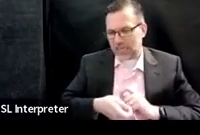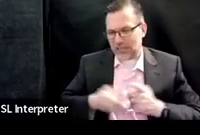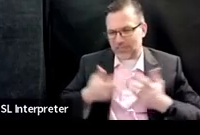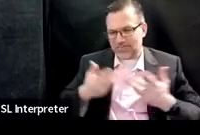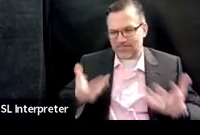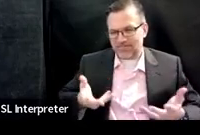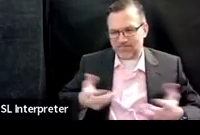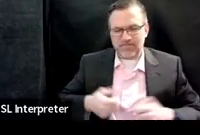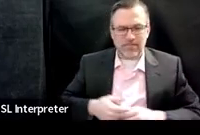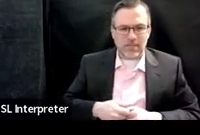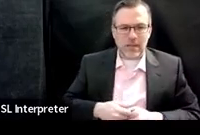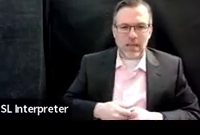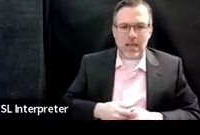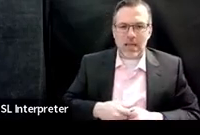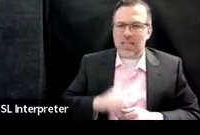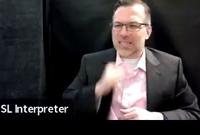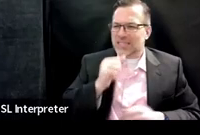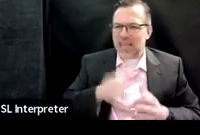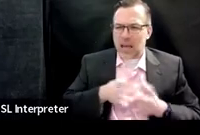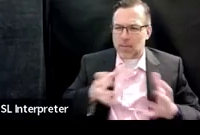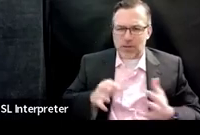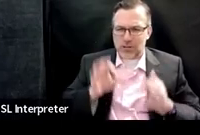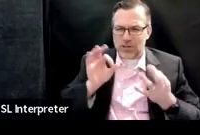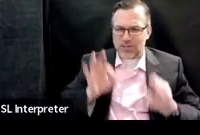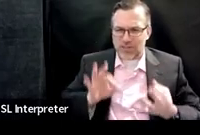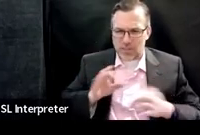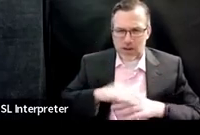We're not getting a lot of feedback on that. So